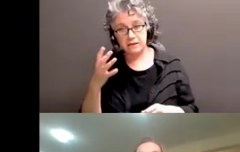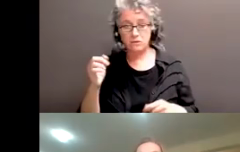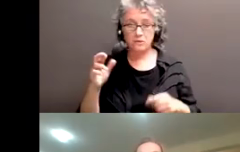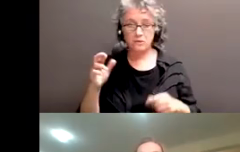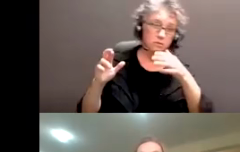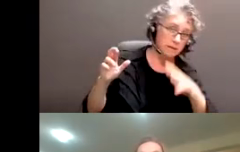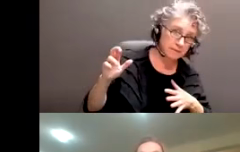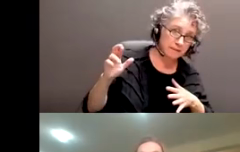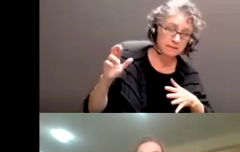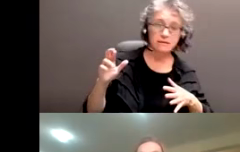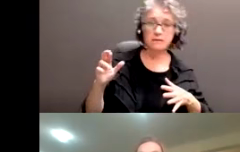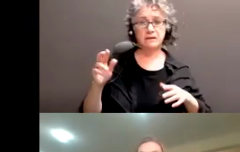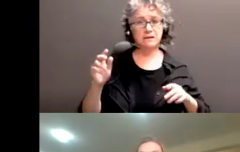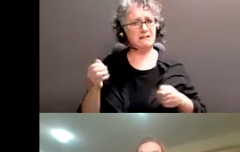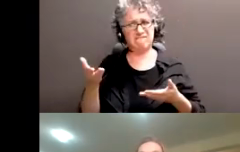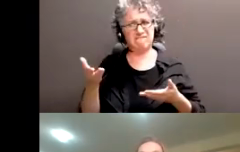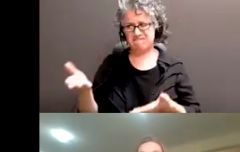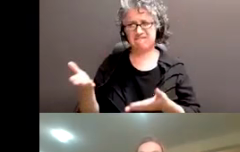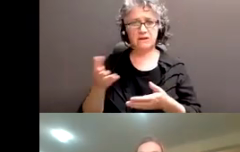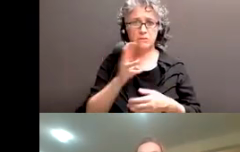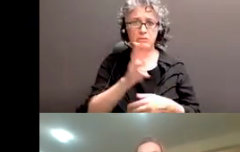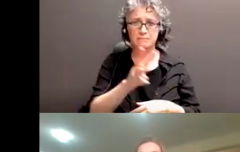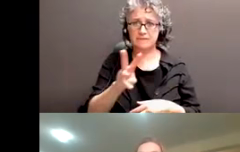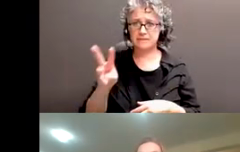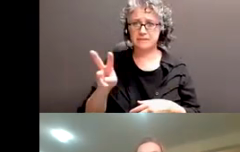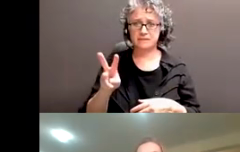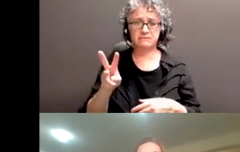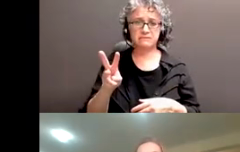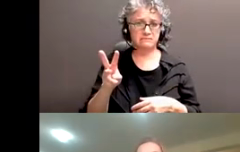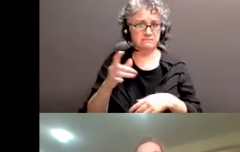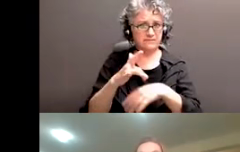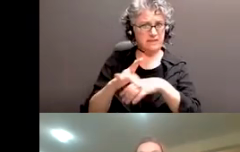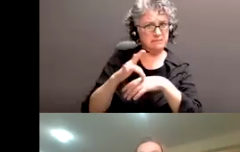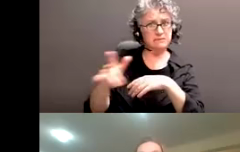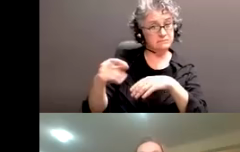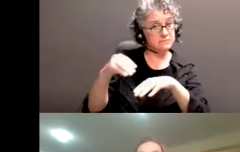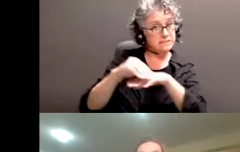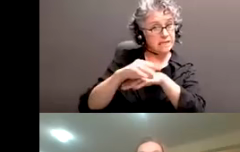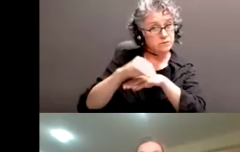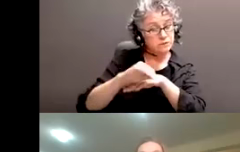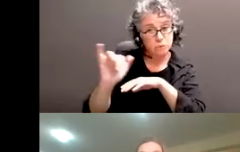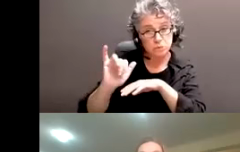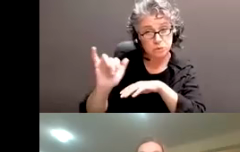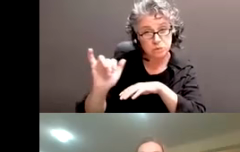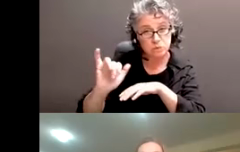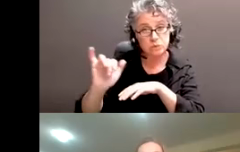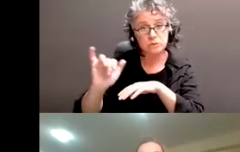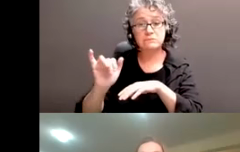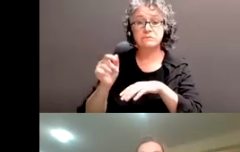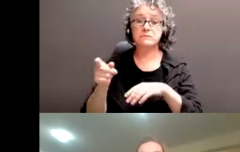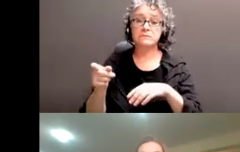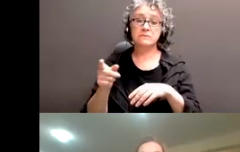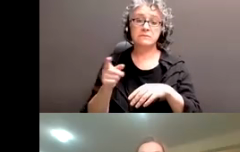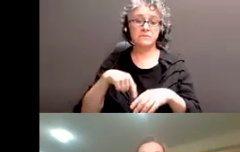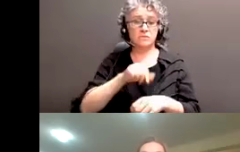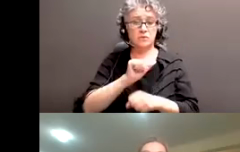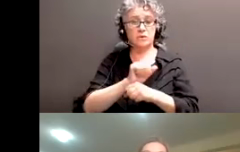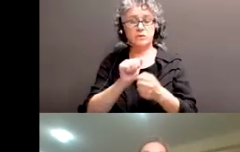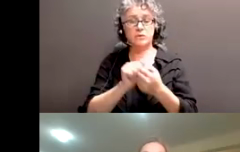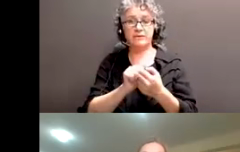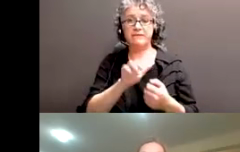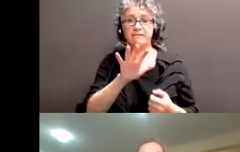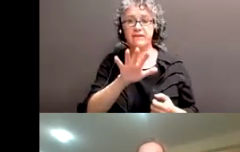So I would encourage you to go to their website and look for more information. They do some counseling as well. And we work with our partners at the 519 and